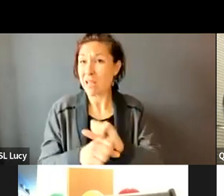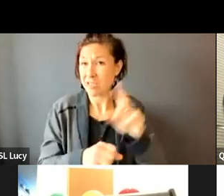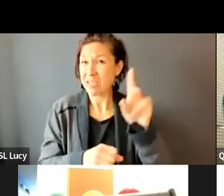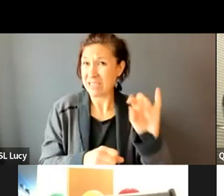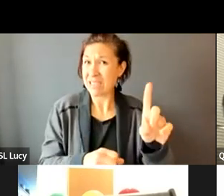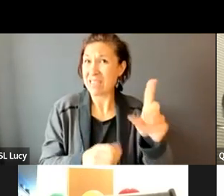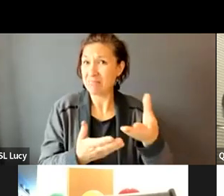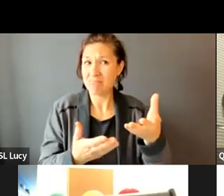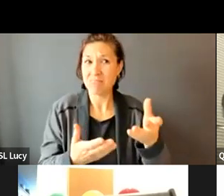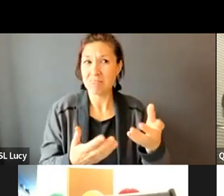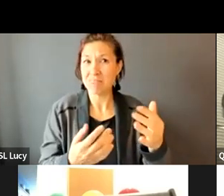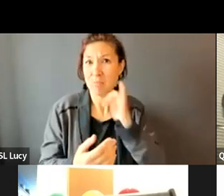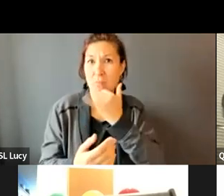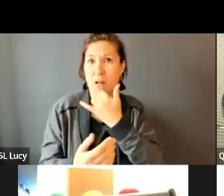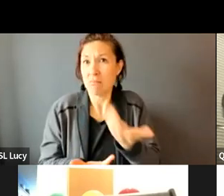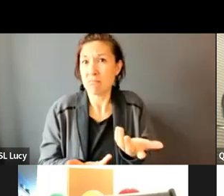Padre